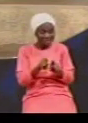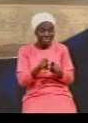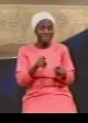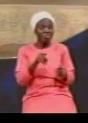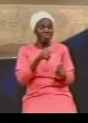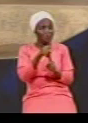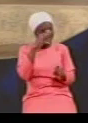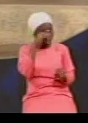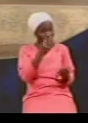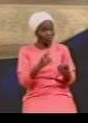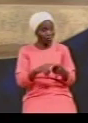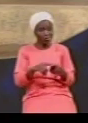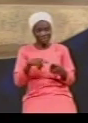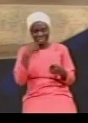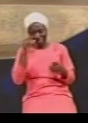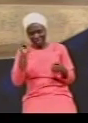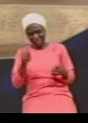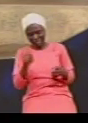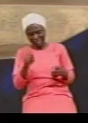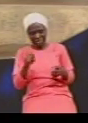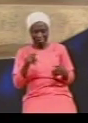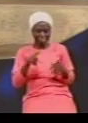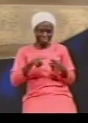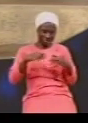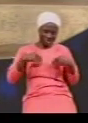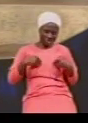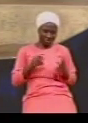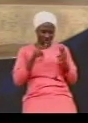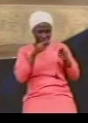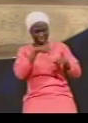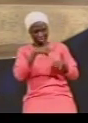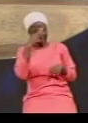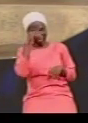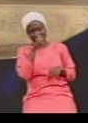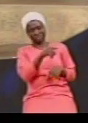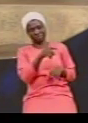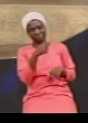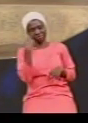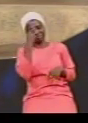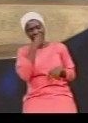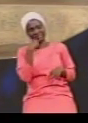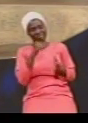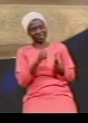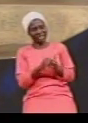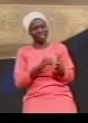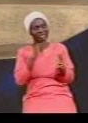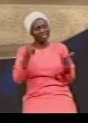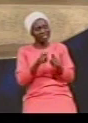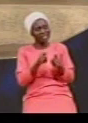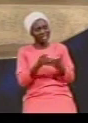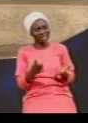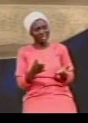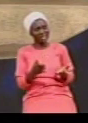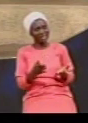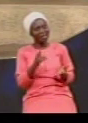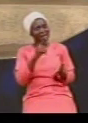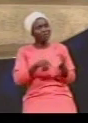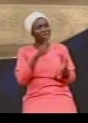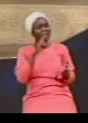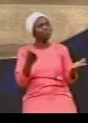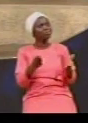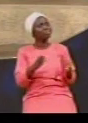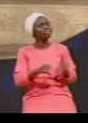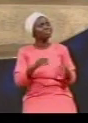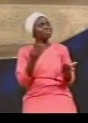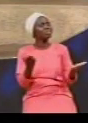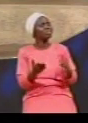accept, you look at him and it's like, what are you doing here? Who told you to come to my